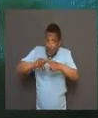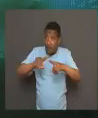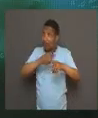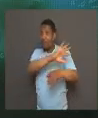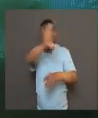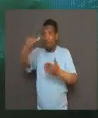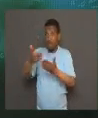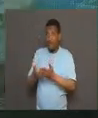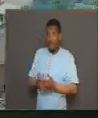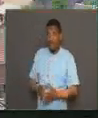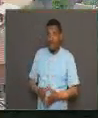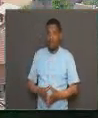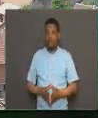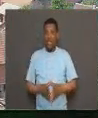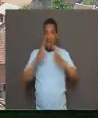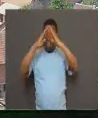Welcome back, everyone.